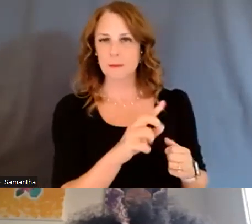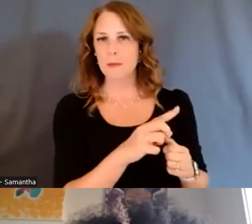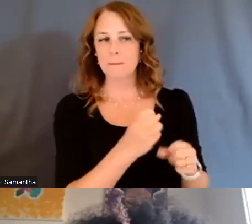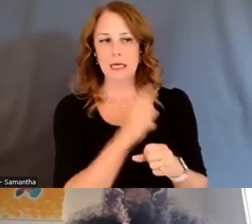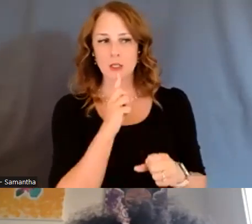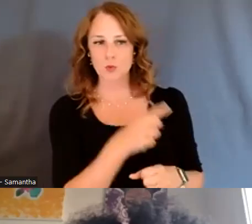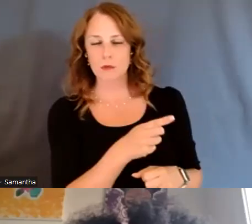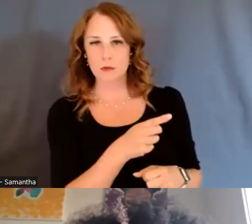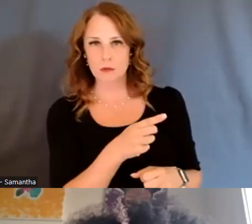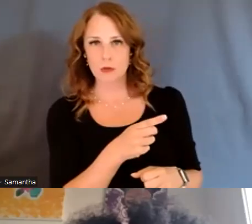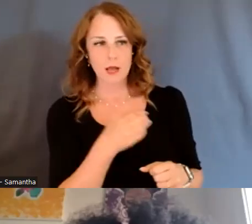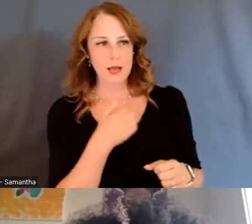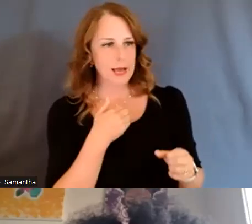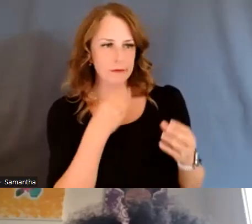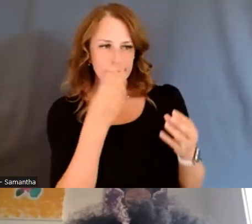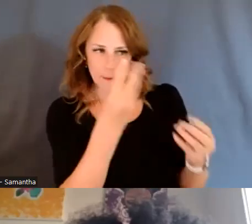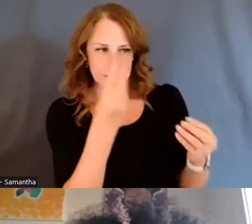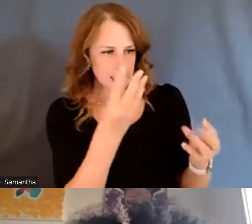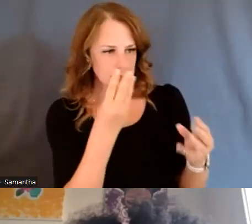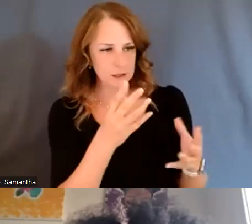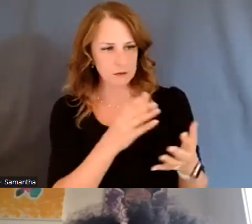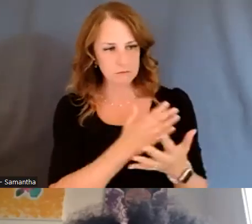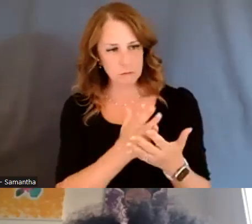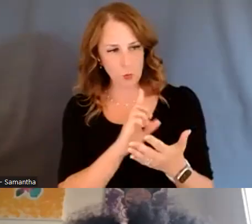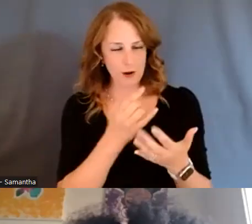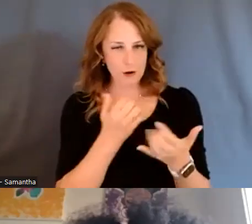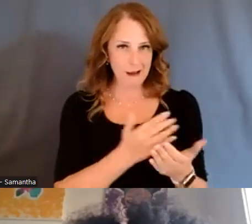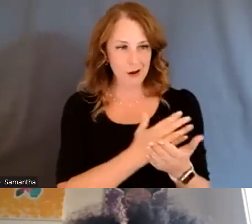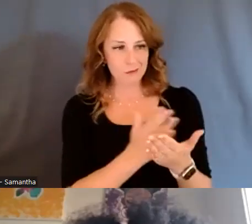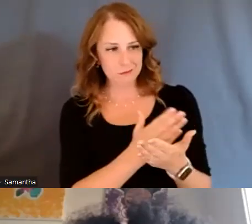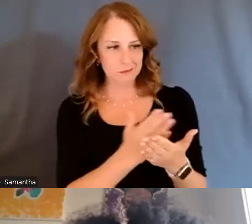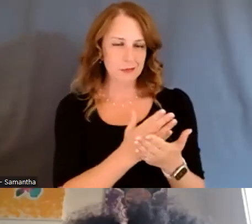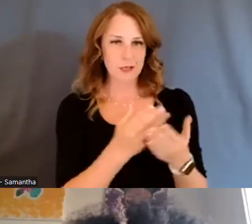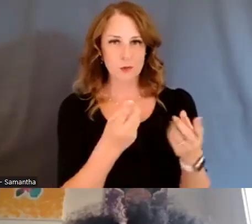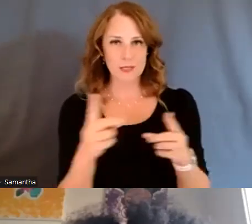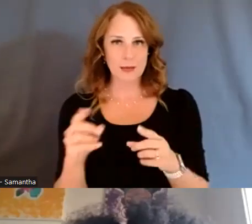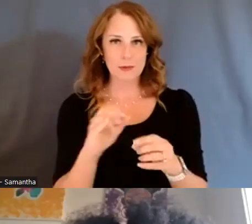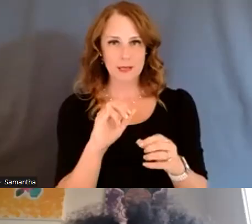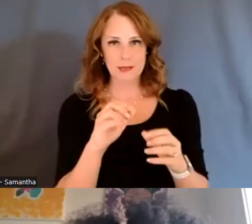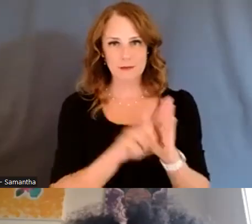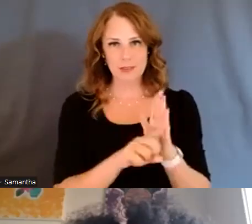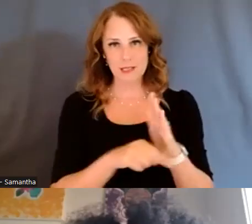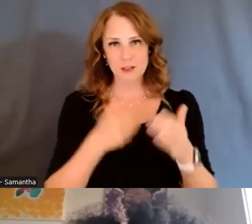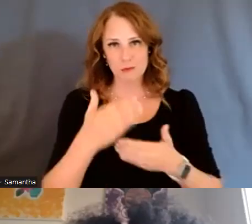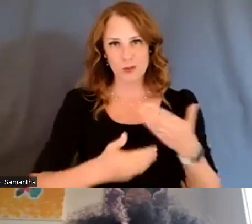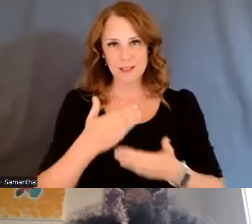have constant updates on where we are, where we stand within the investigative process.